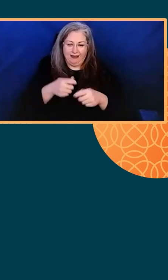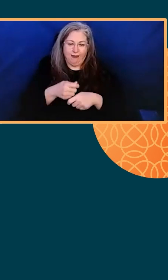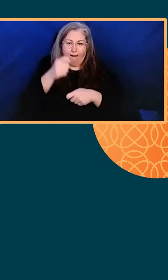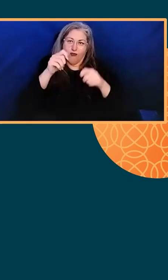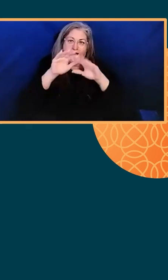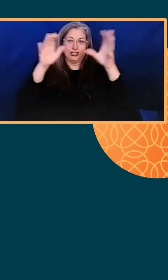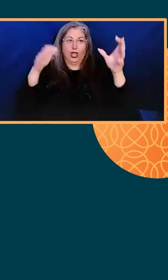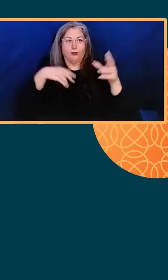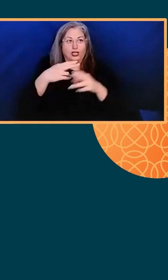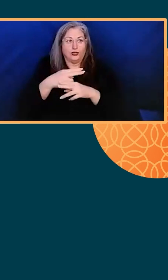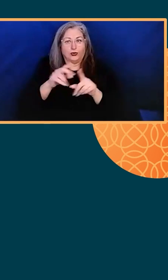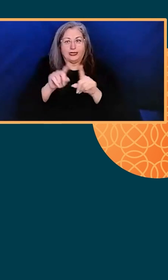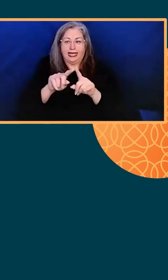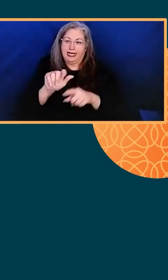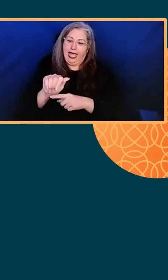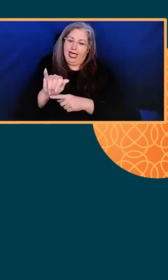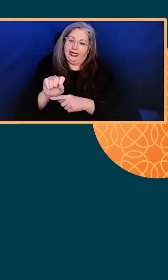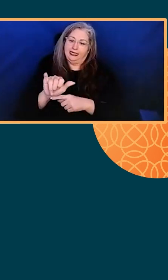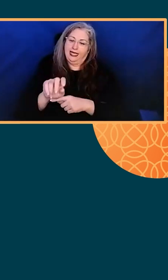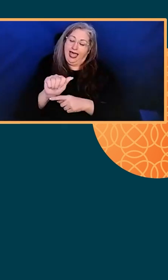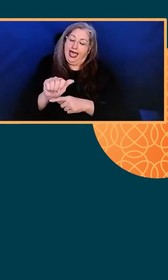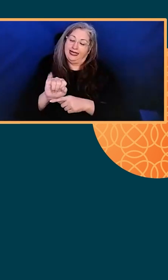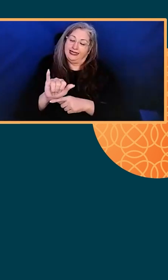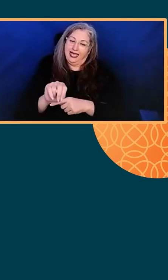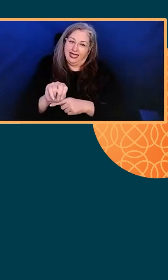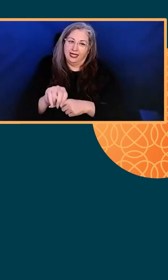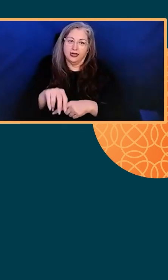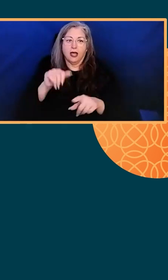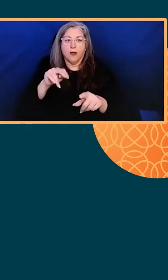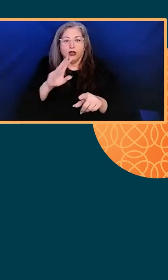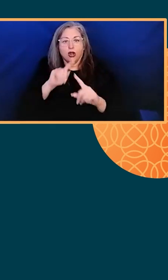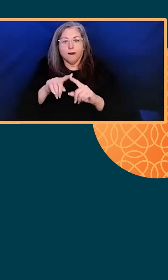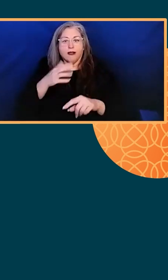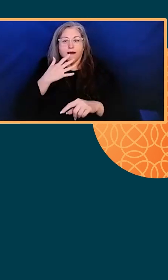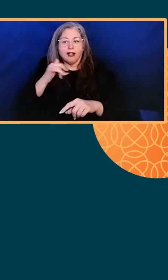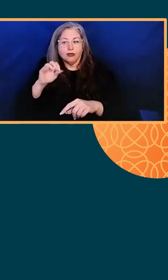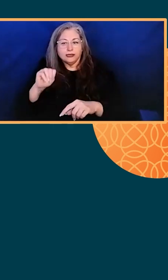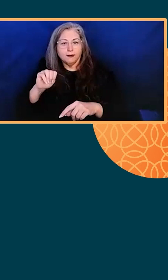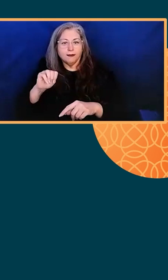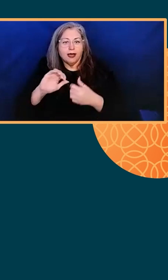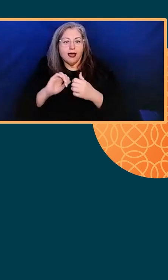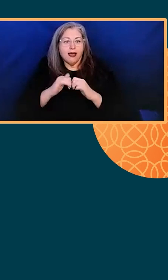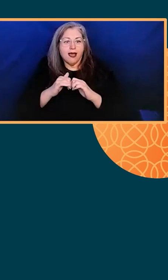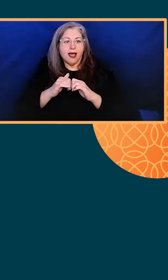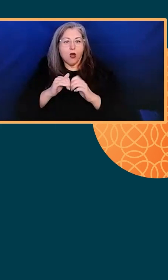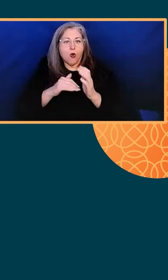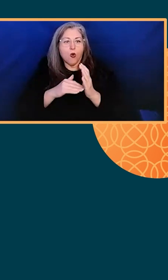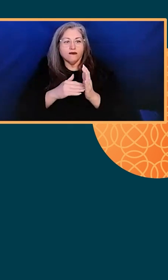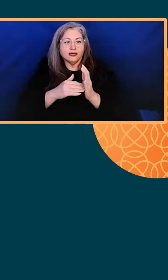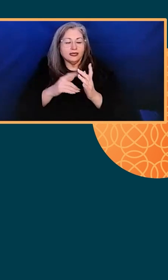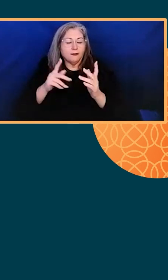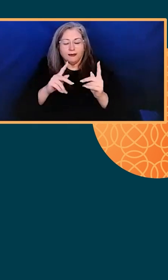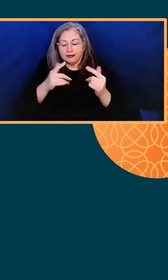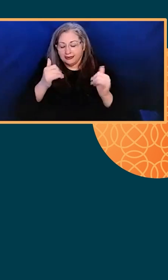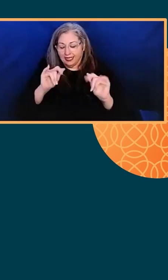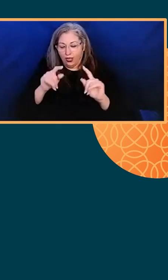that we use of Asian, Aparna's talking about colorism, the ways that often still,